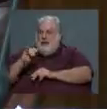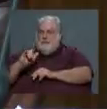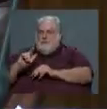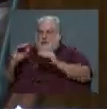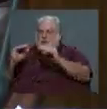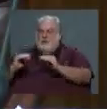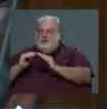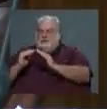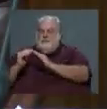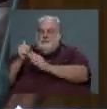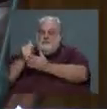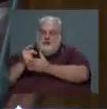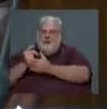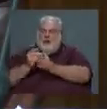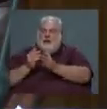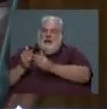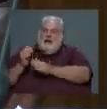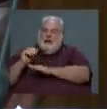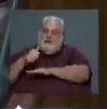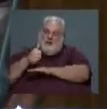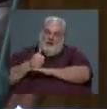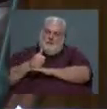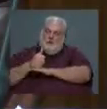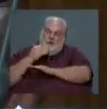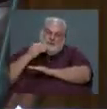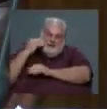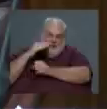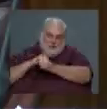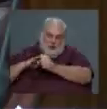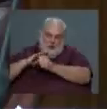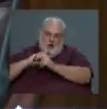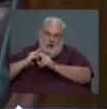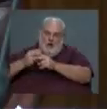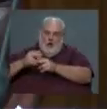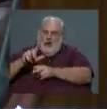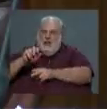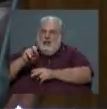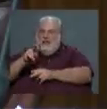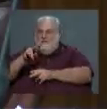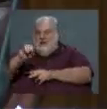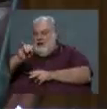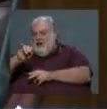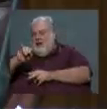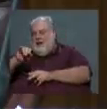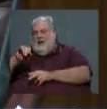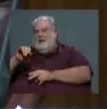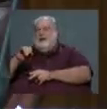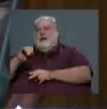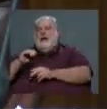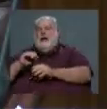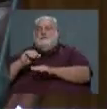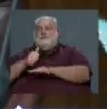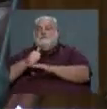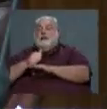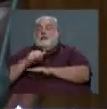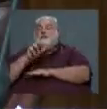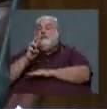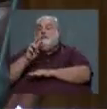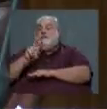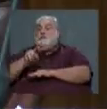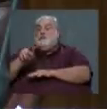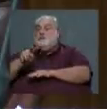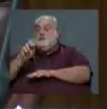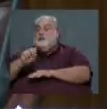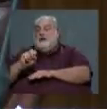An ordinance to approve a plan zoning development establish a plan residential district titled Levi Short Form PDR, located at 622 South Valentine